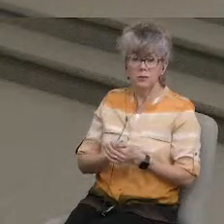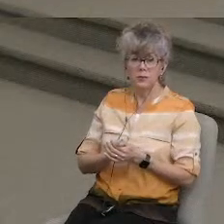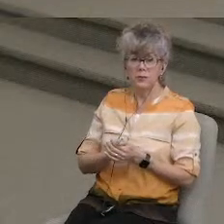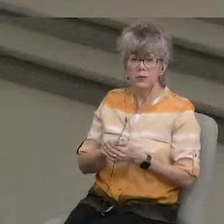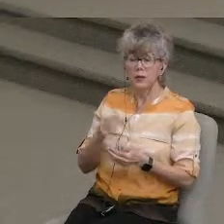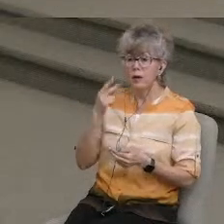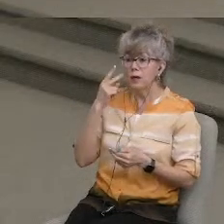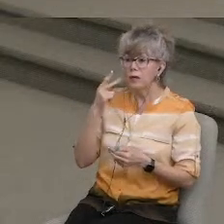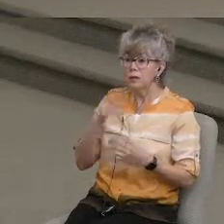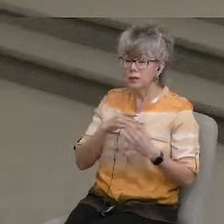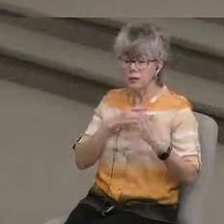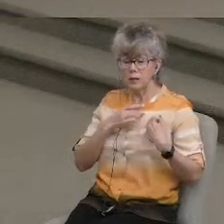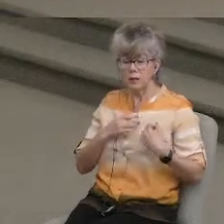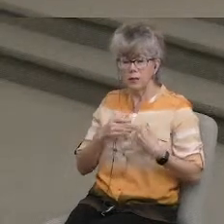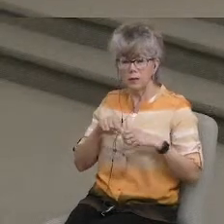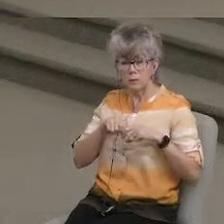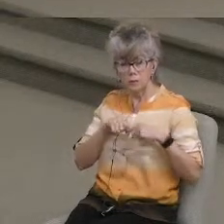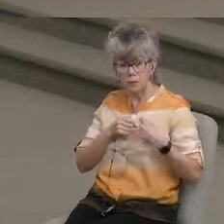I see heartbreak.